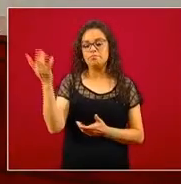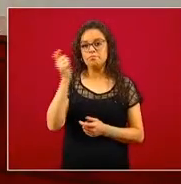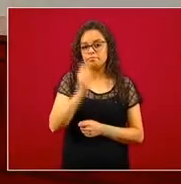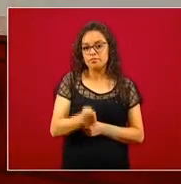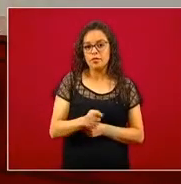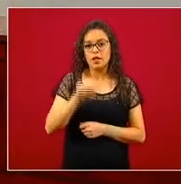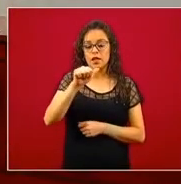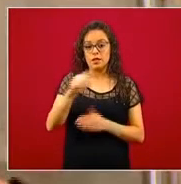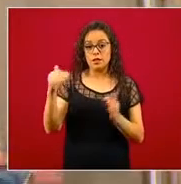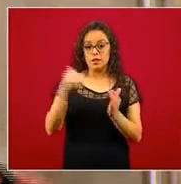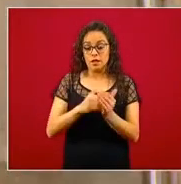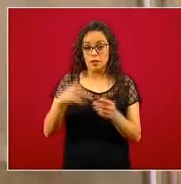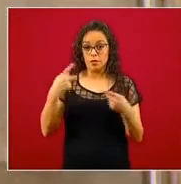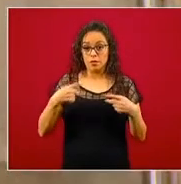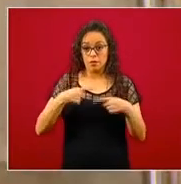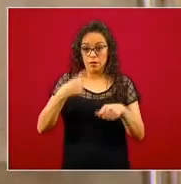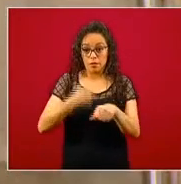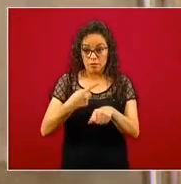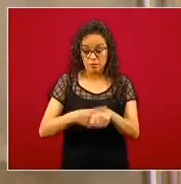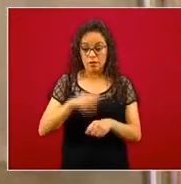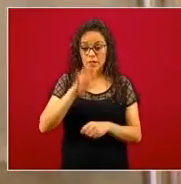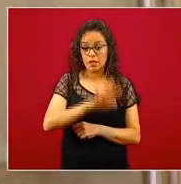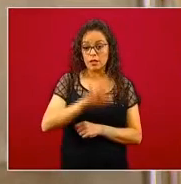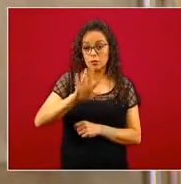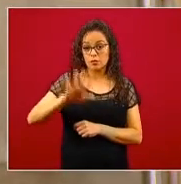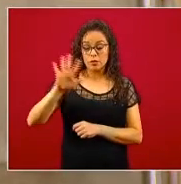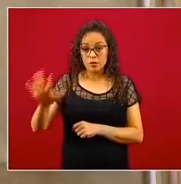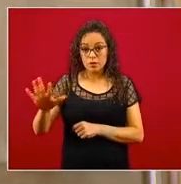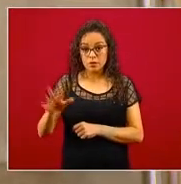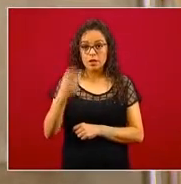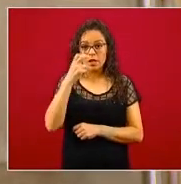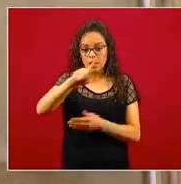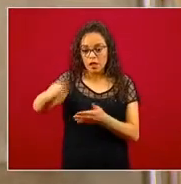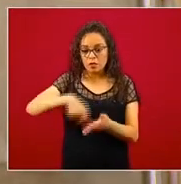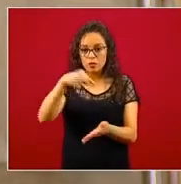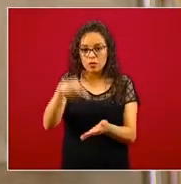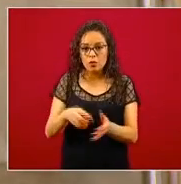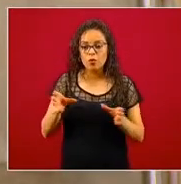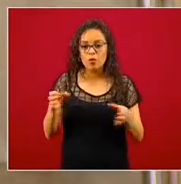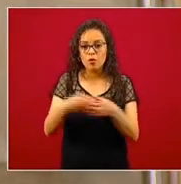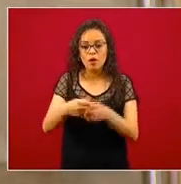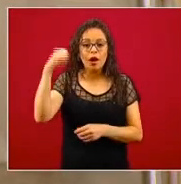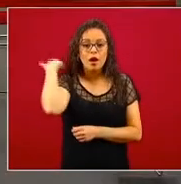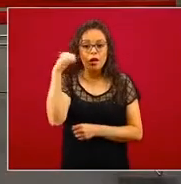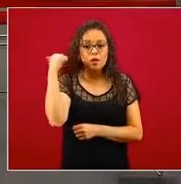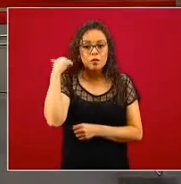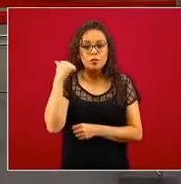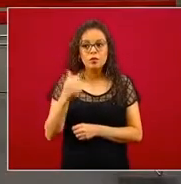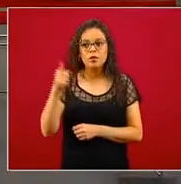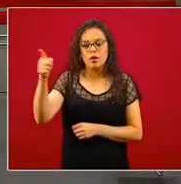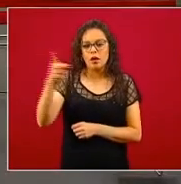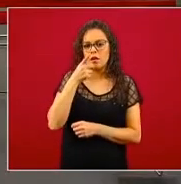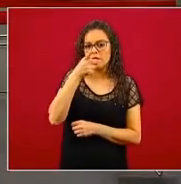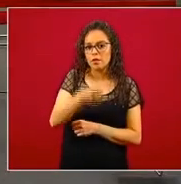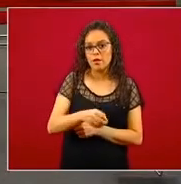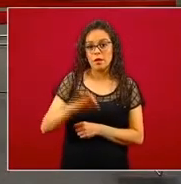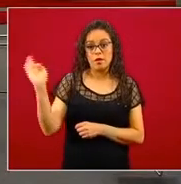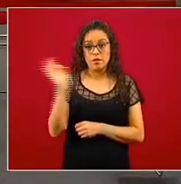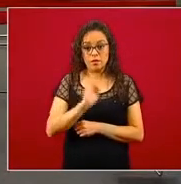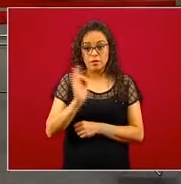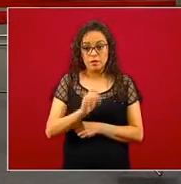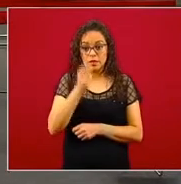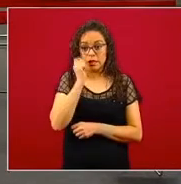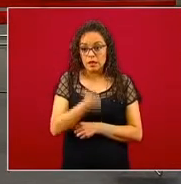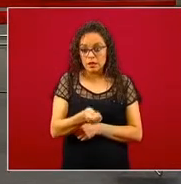case of Guerrero. As it was noted on the chart, we have an important rebound in terms of increase. We were checking